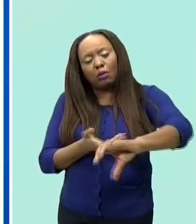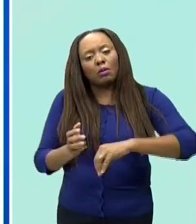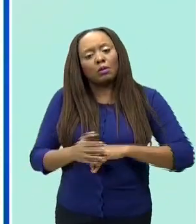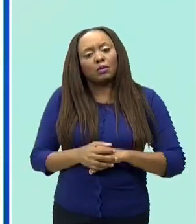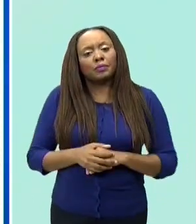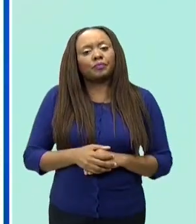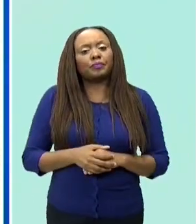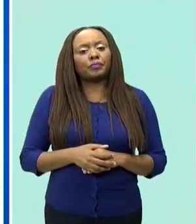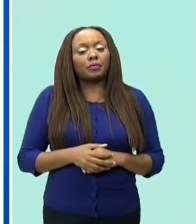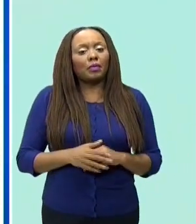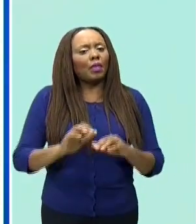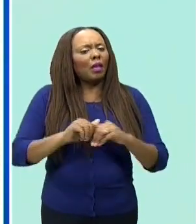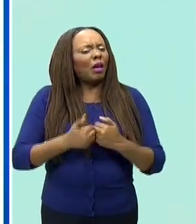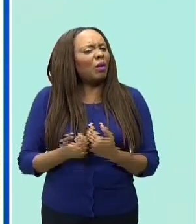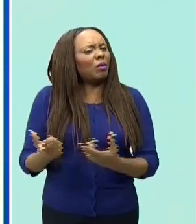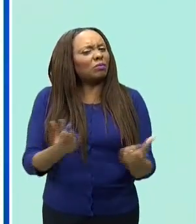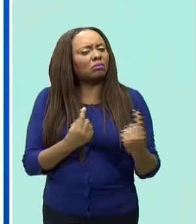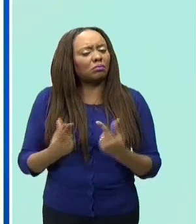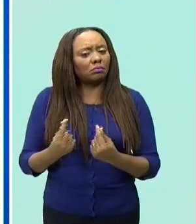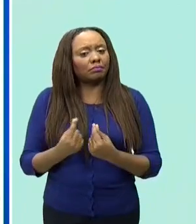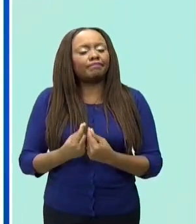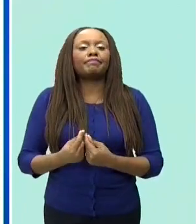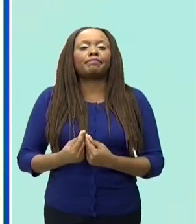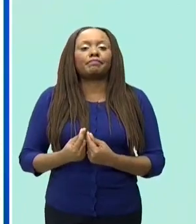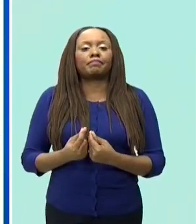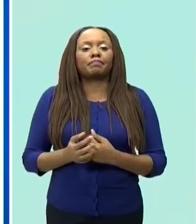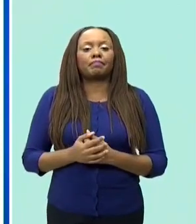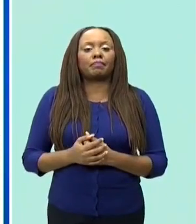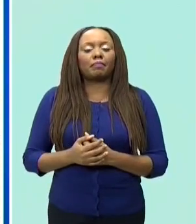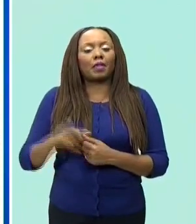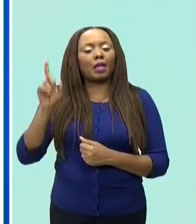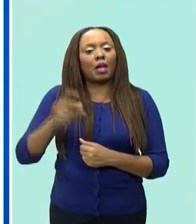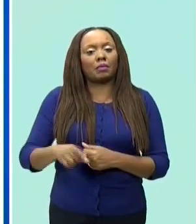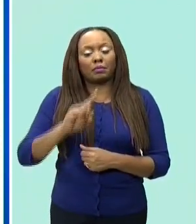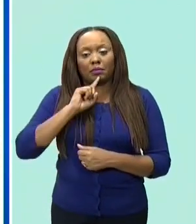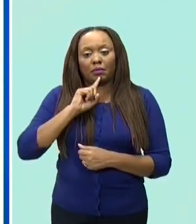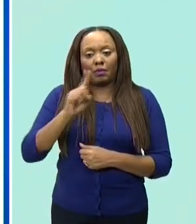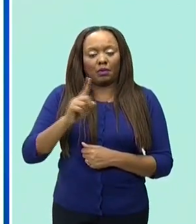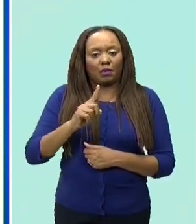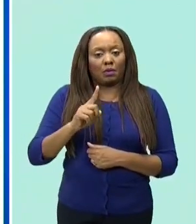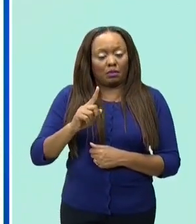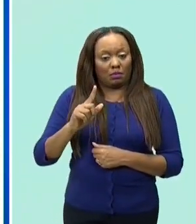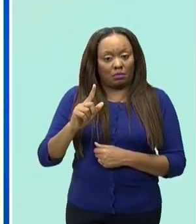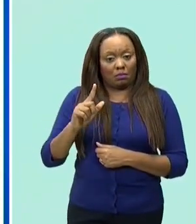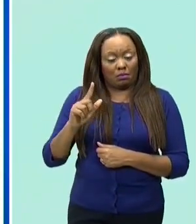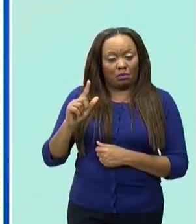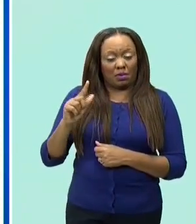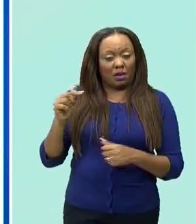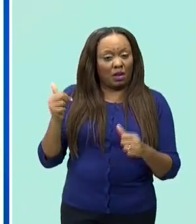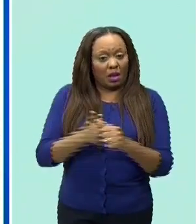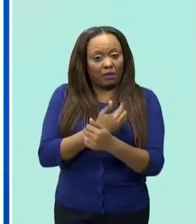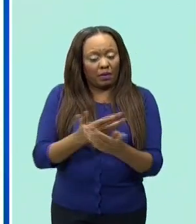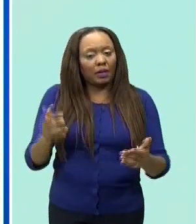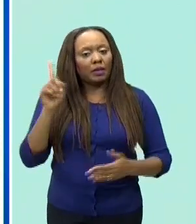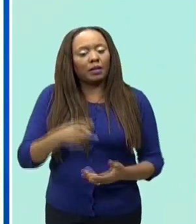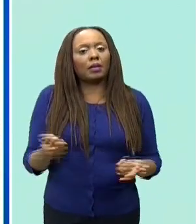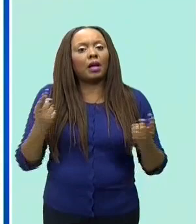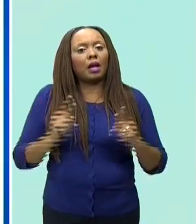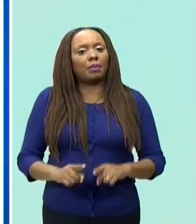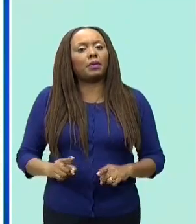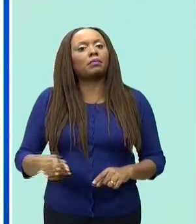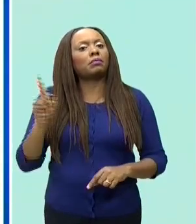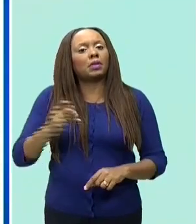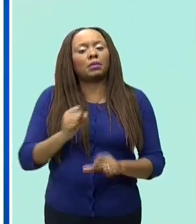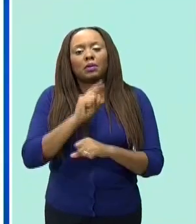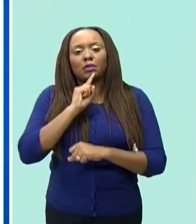And the only way that we can do that, as I said, is just to systematically just make sure that we do the things that are needed to be done to make